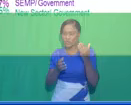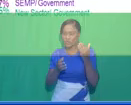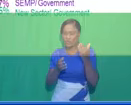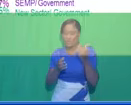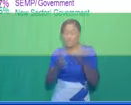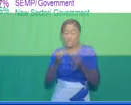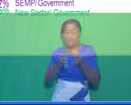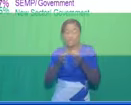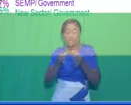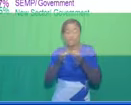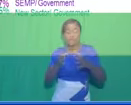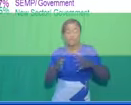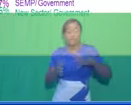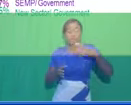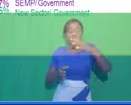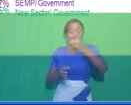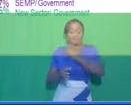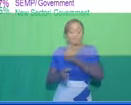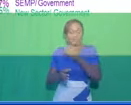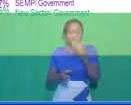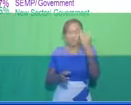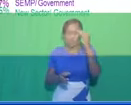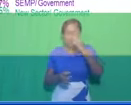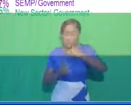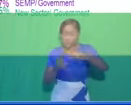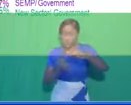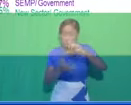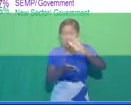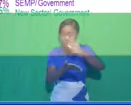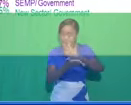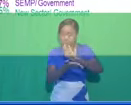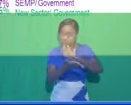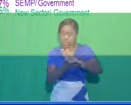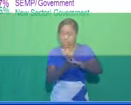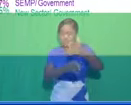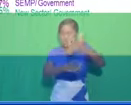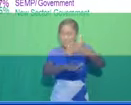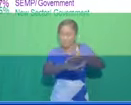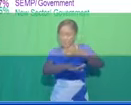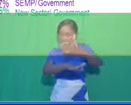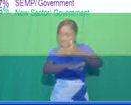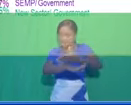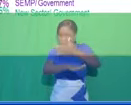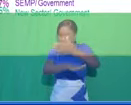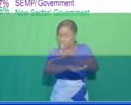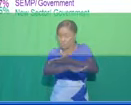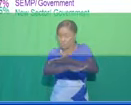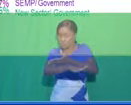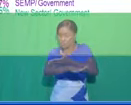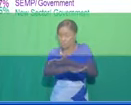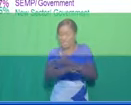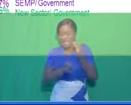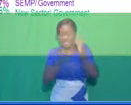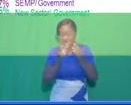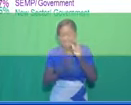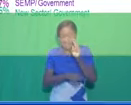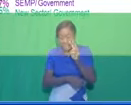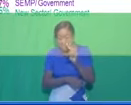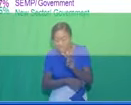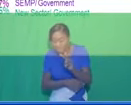the community, the public, was aware when schools were improving. And if you look at